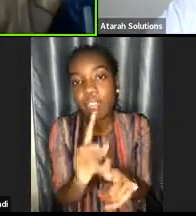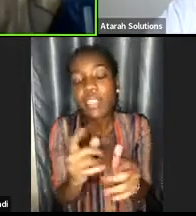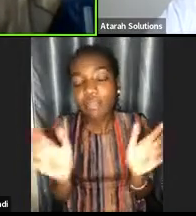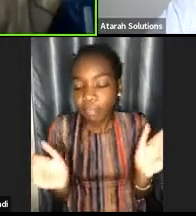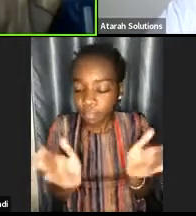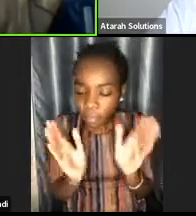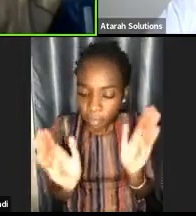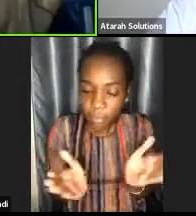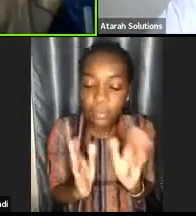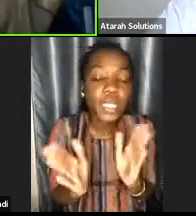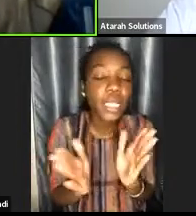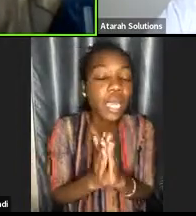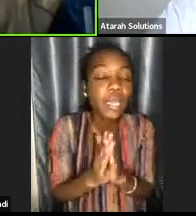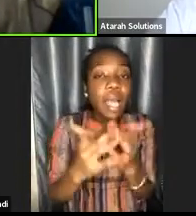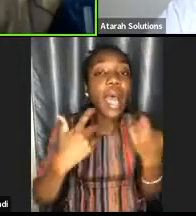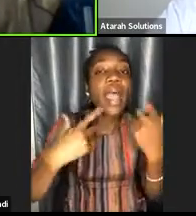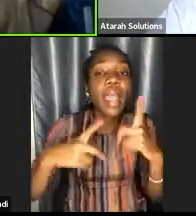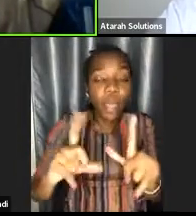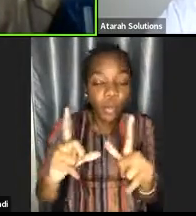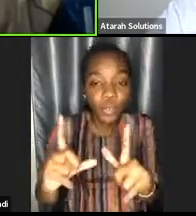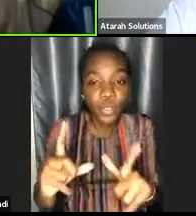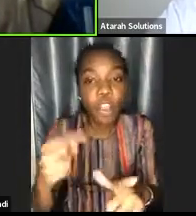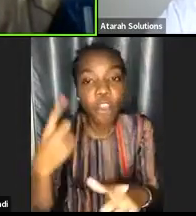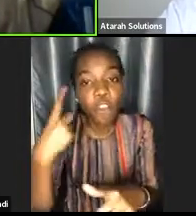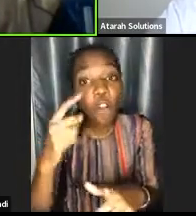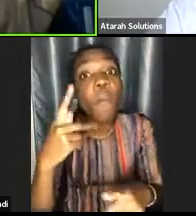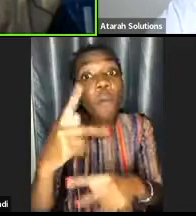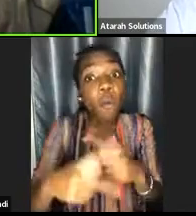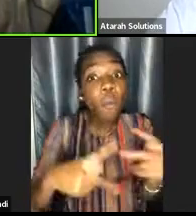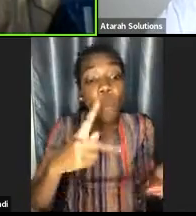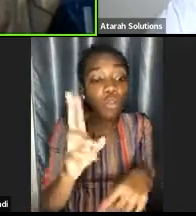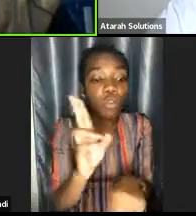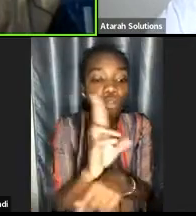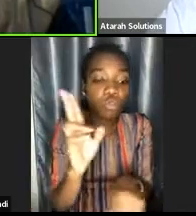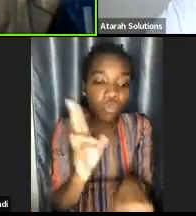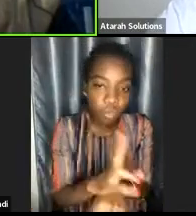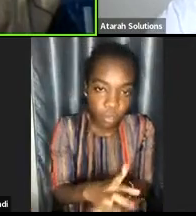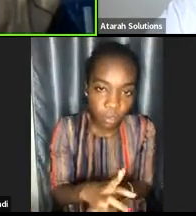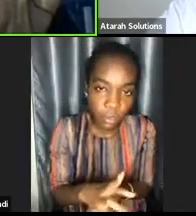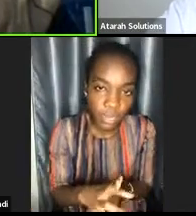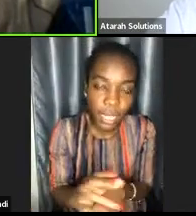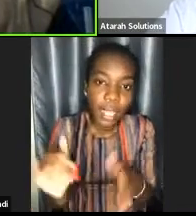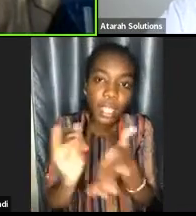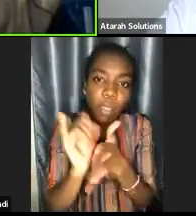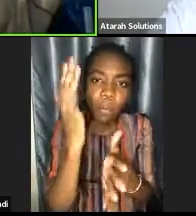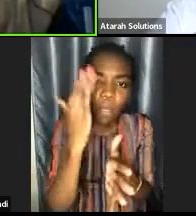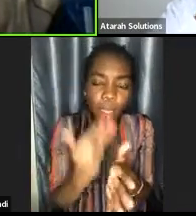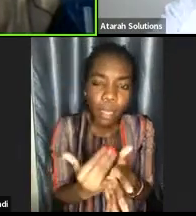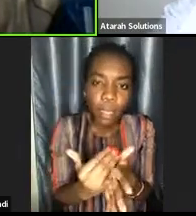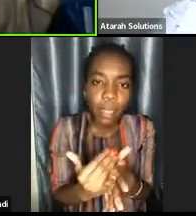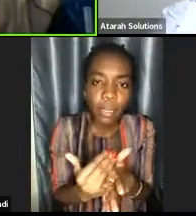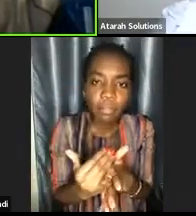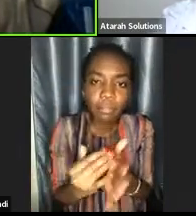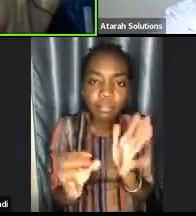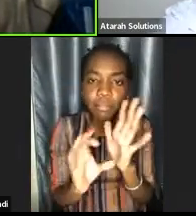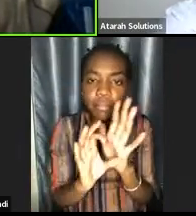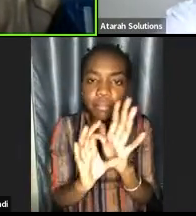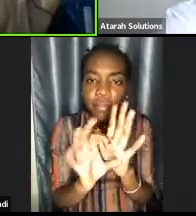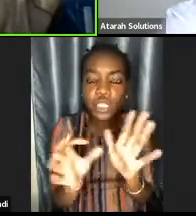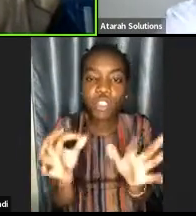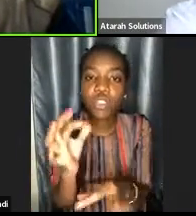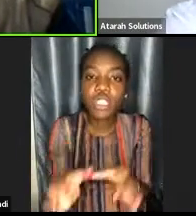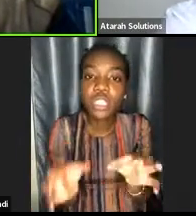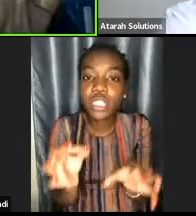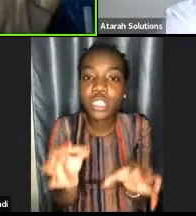mandated to promote their use. And that's why, for instance, now the judiciary has